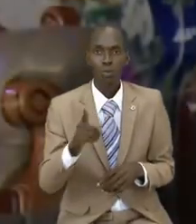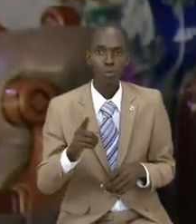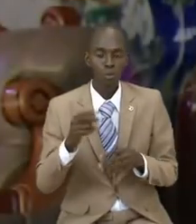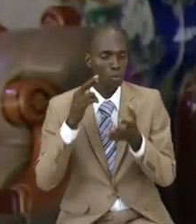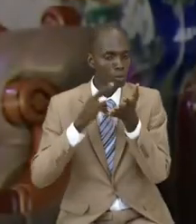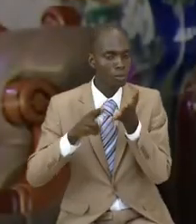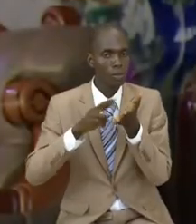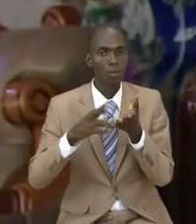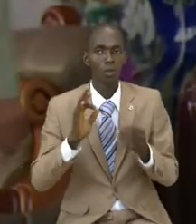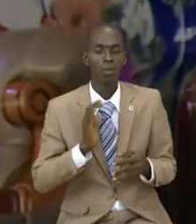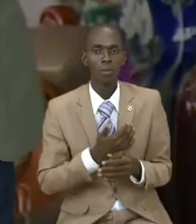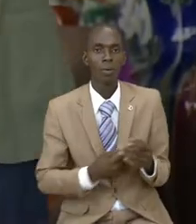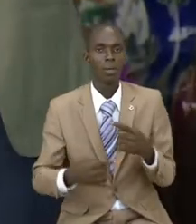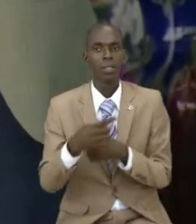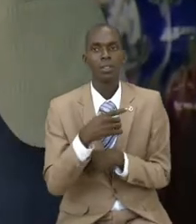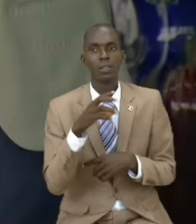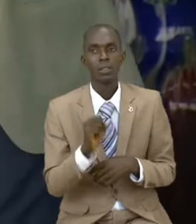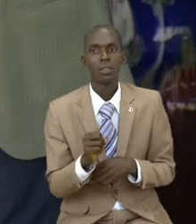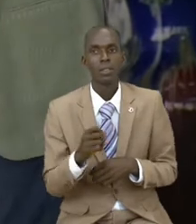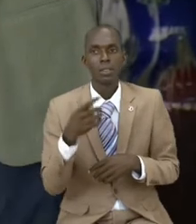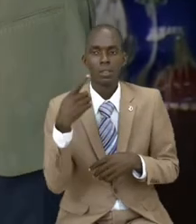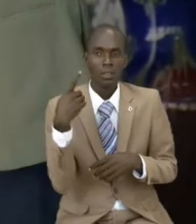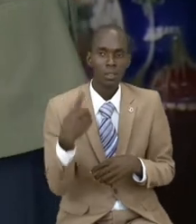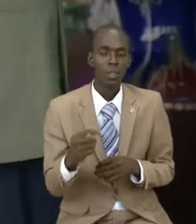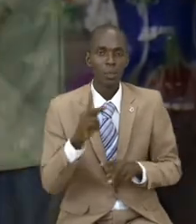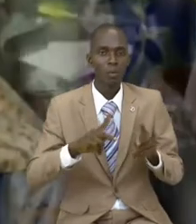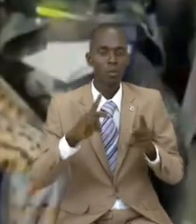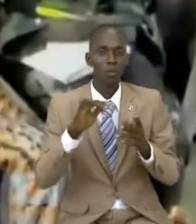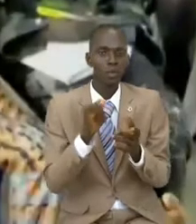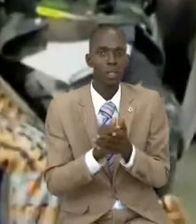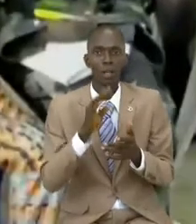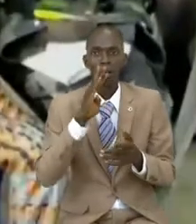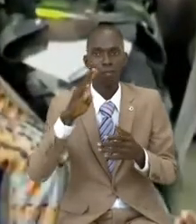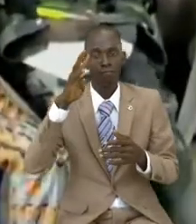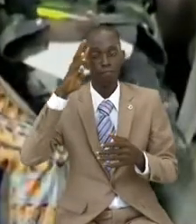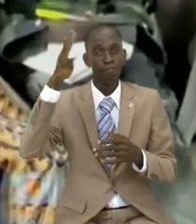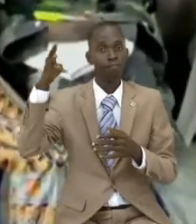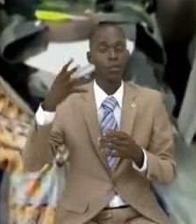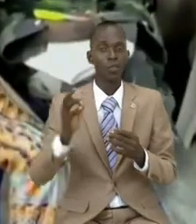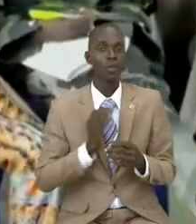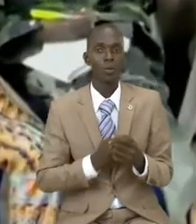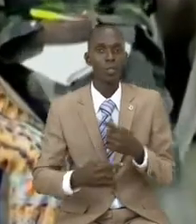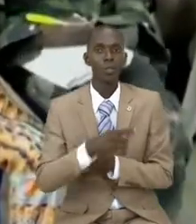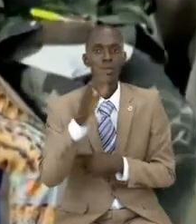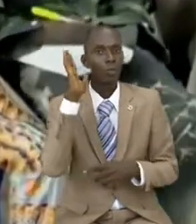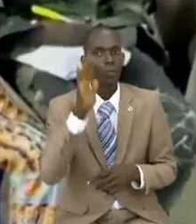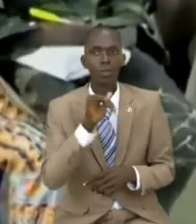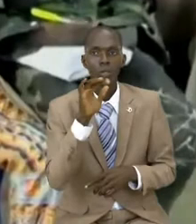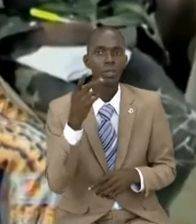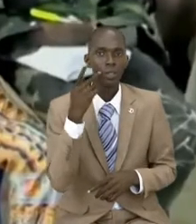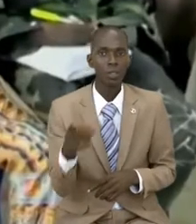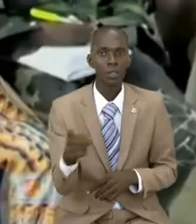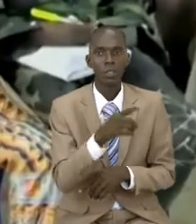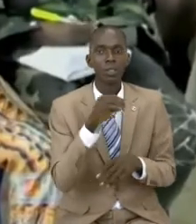our day, and the technocrats of our day, you will not find them in the